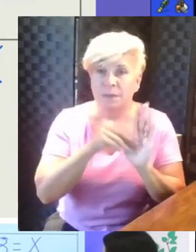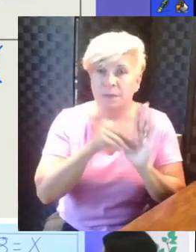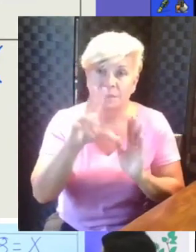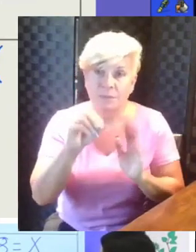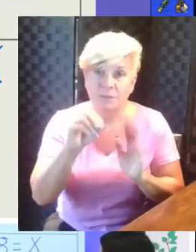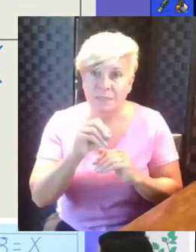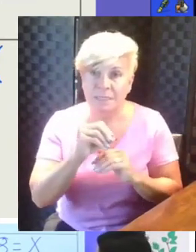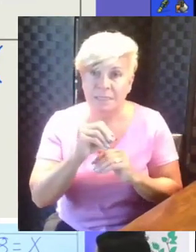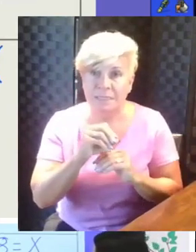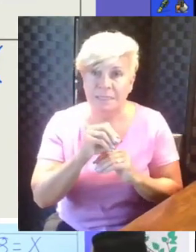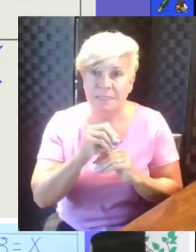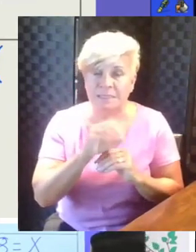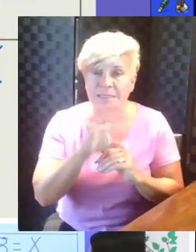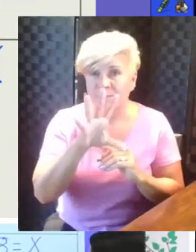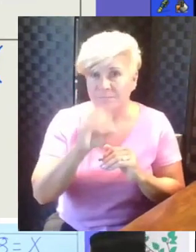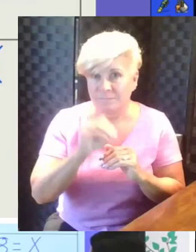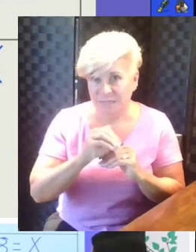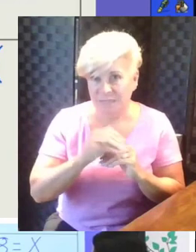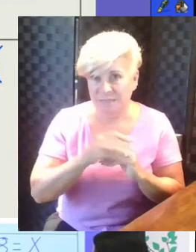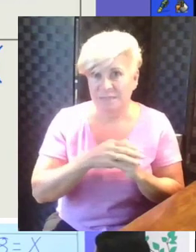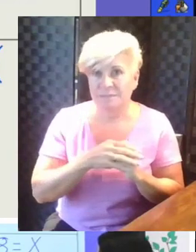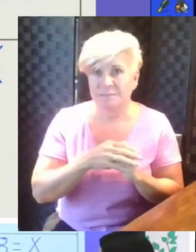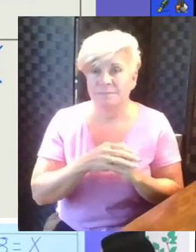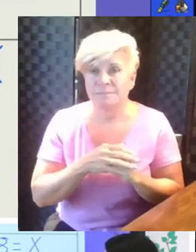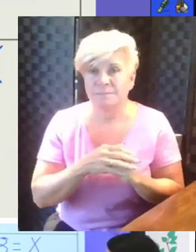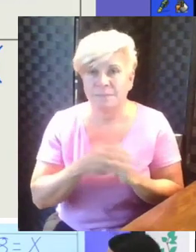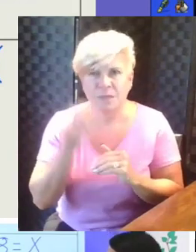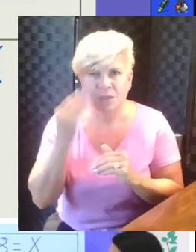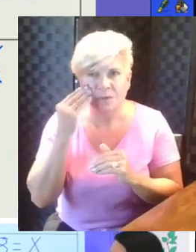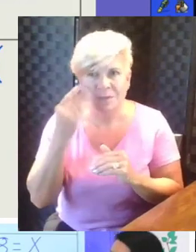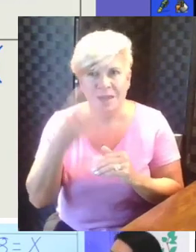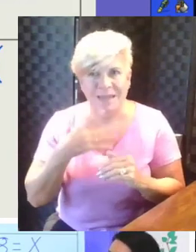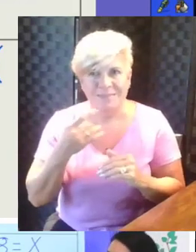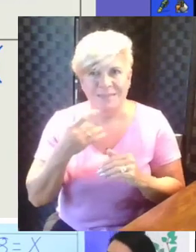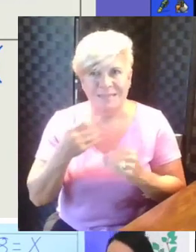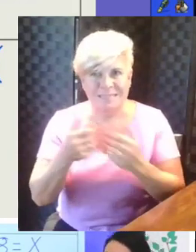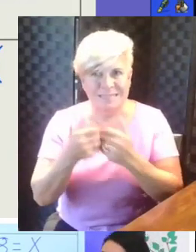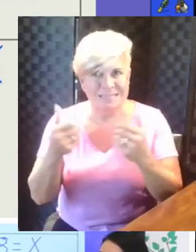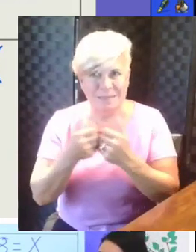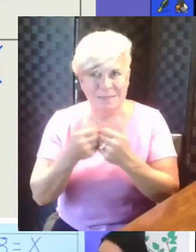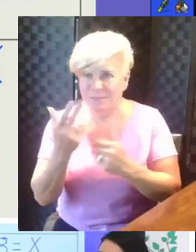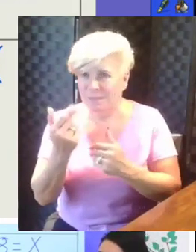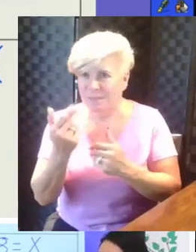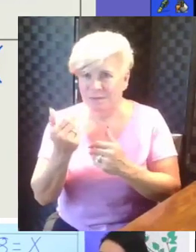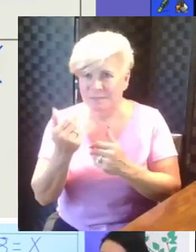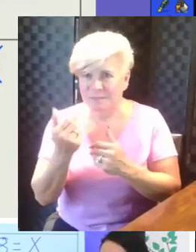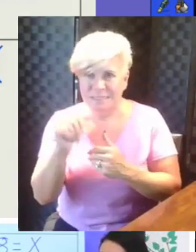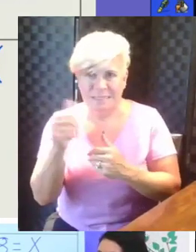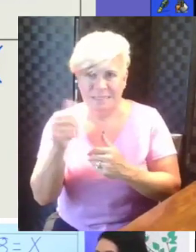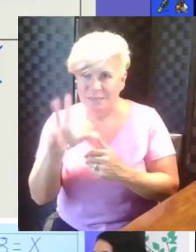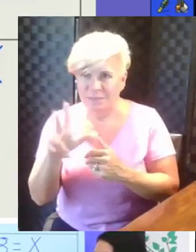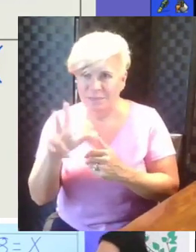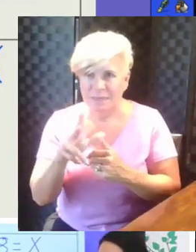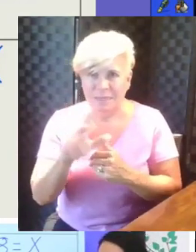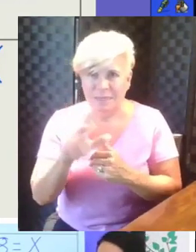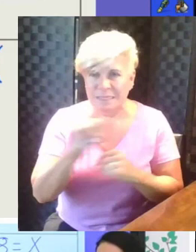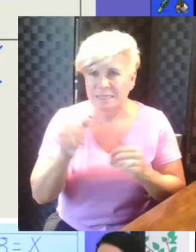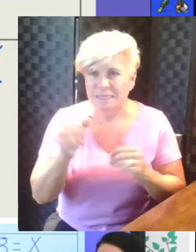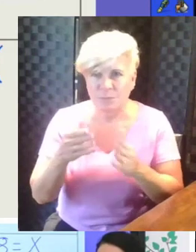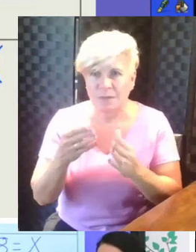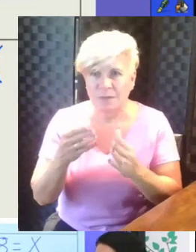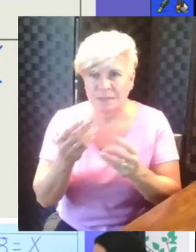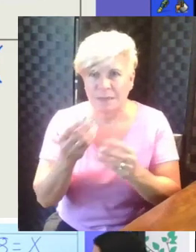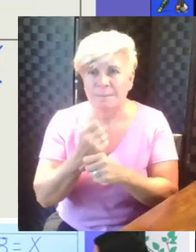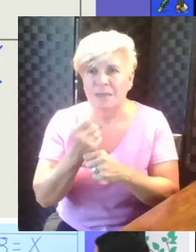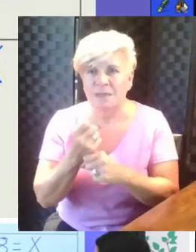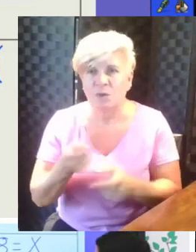20 and 30 make 50. And you know I like to decompose this 13 into 10 and 3. Any way to make it quicker